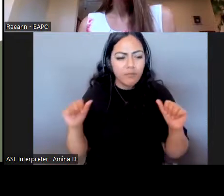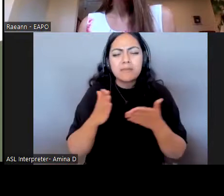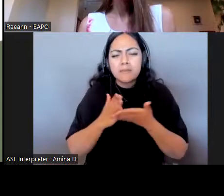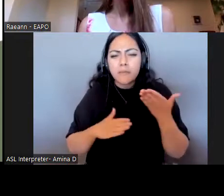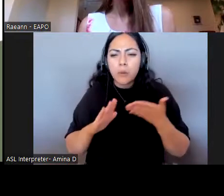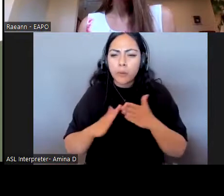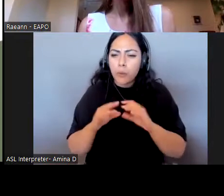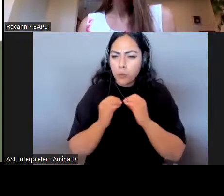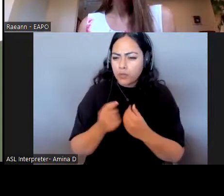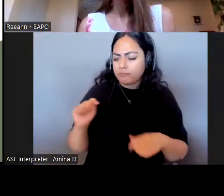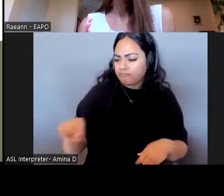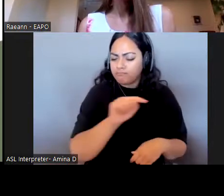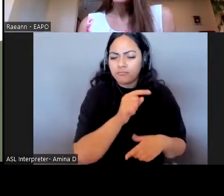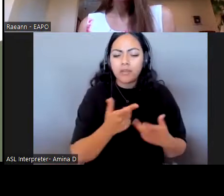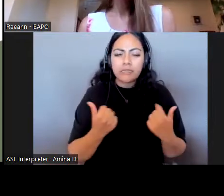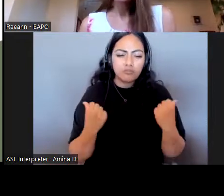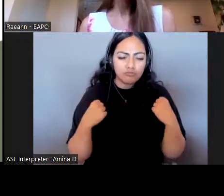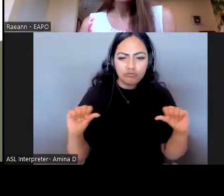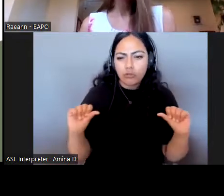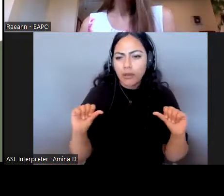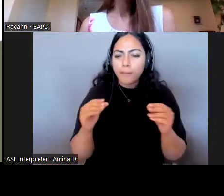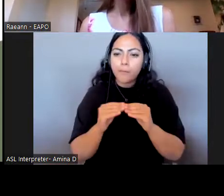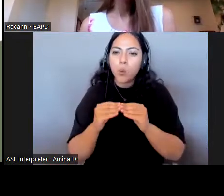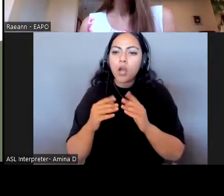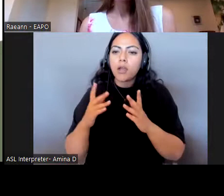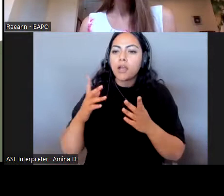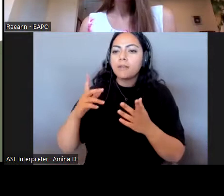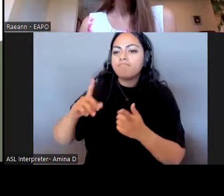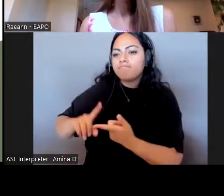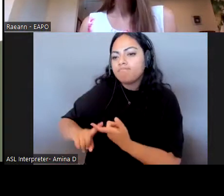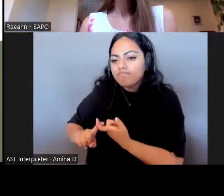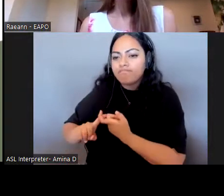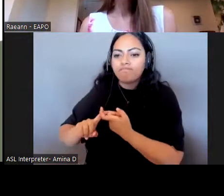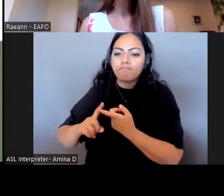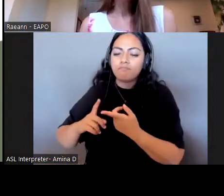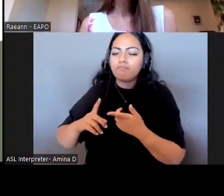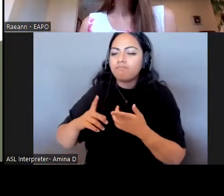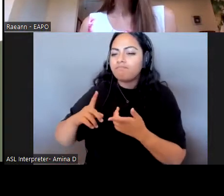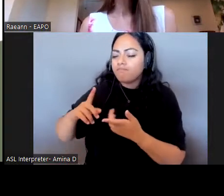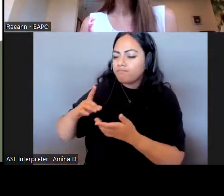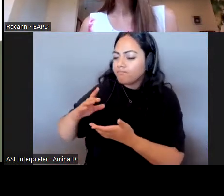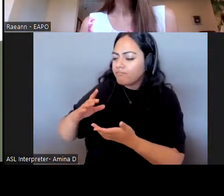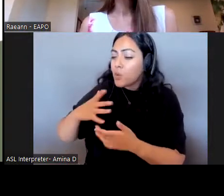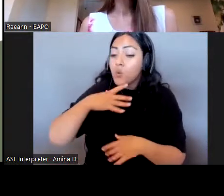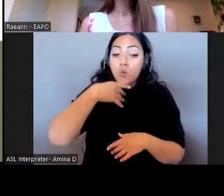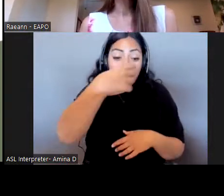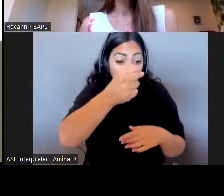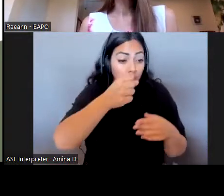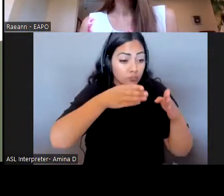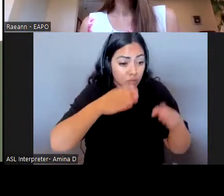are trying to do more befriending services. So like befriending with an older person and a younger